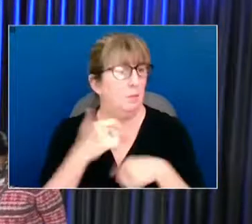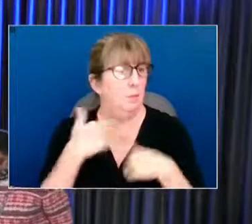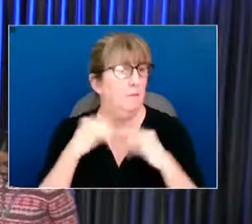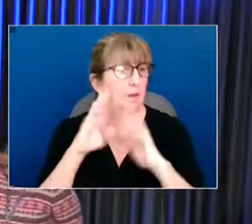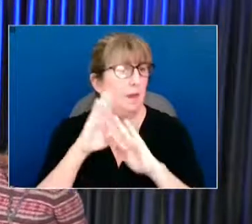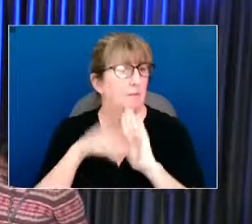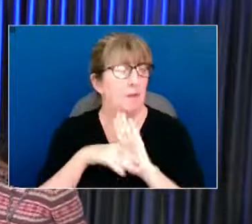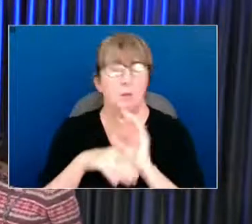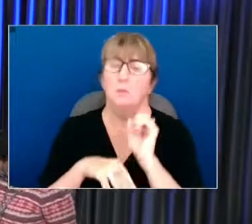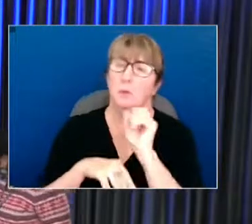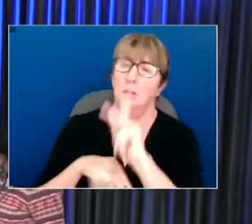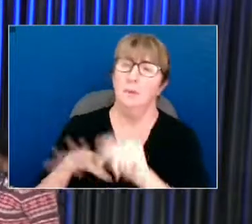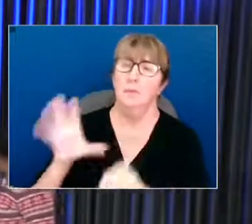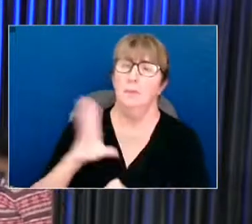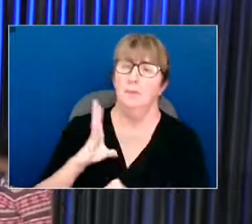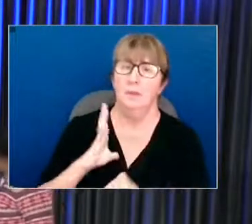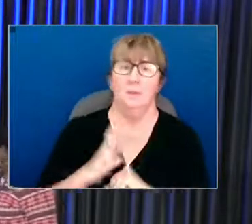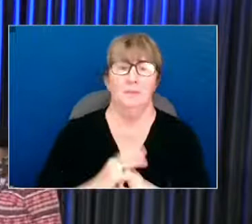try and,